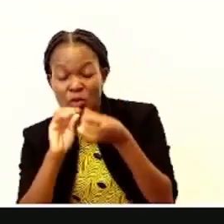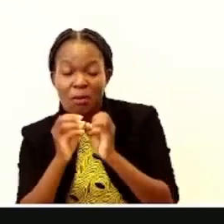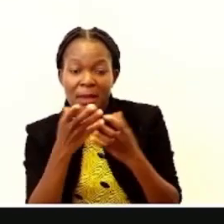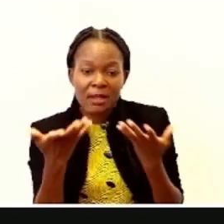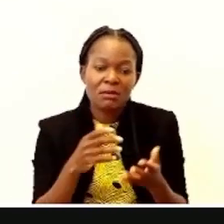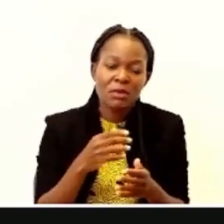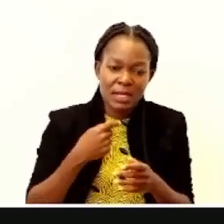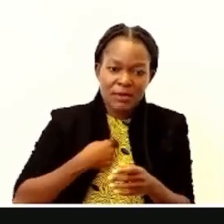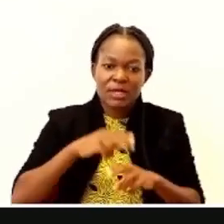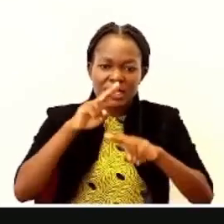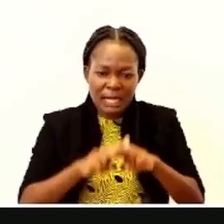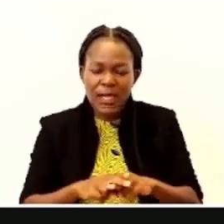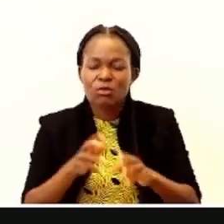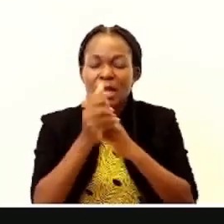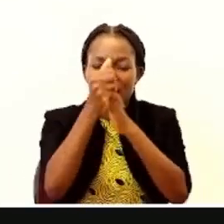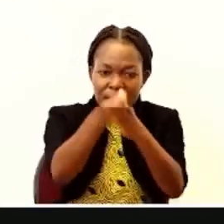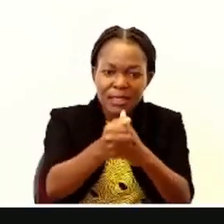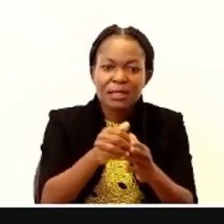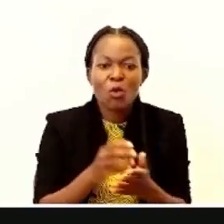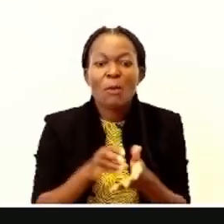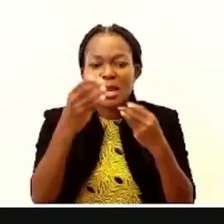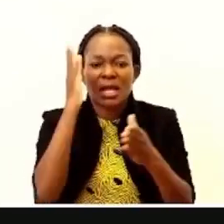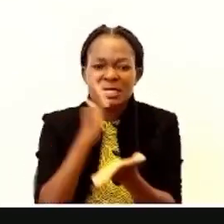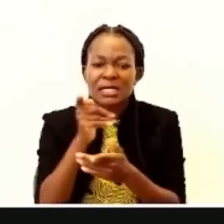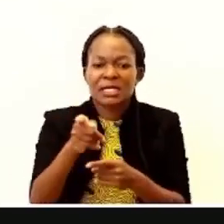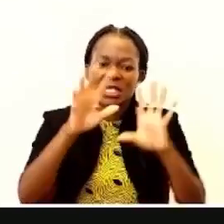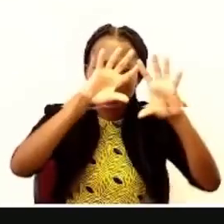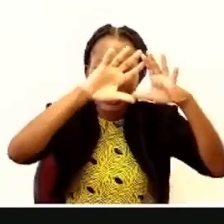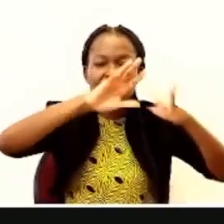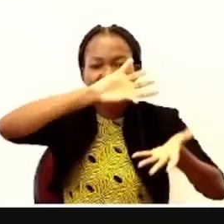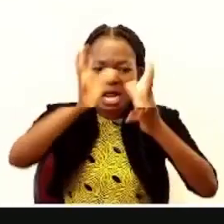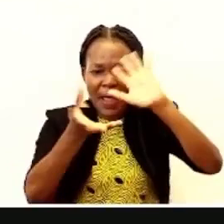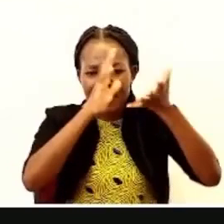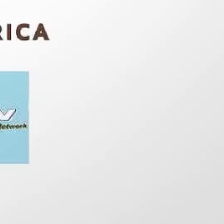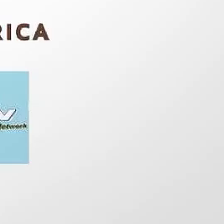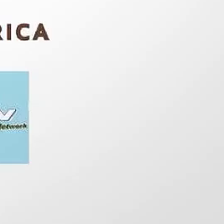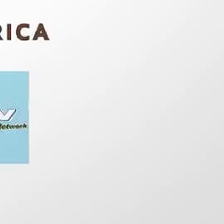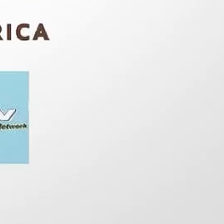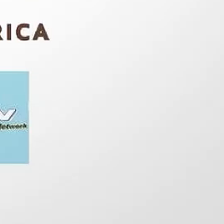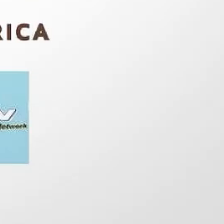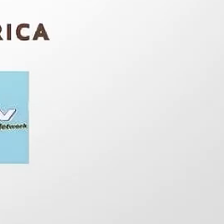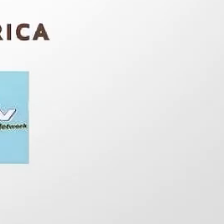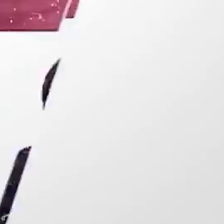can weed out injustice. We can deliver climate justice for Africa and for the world.